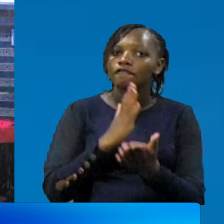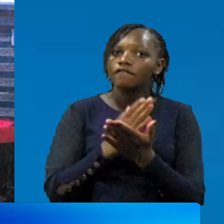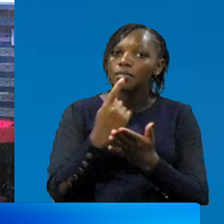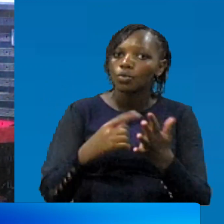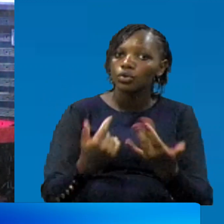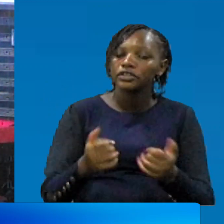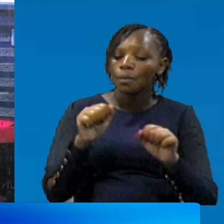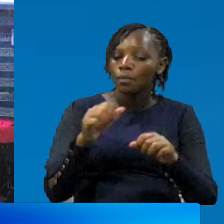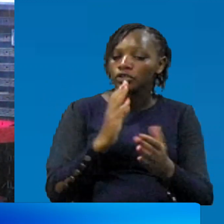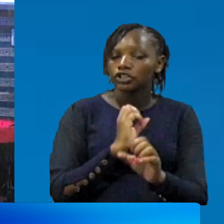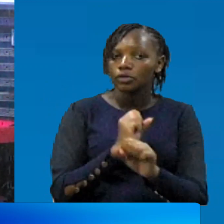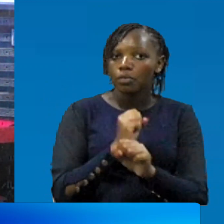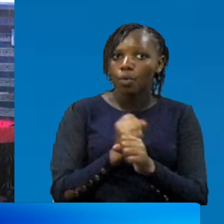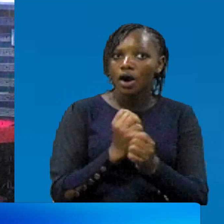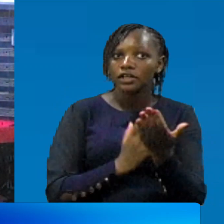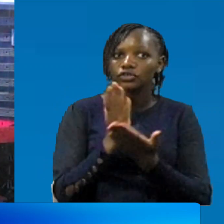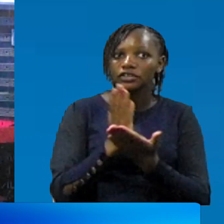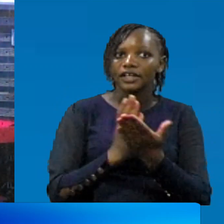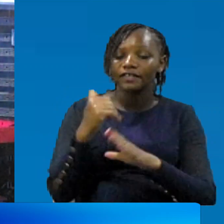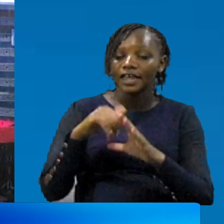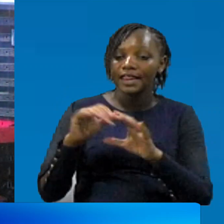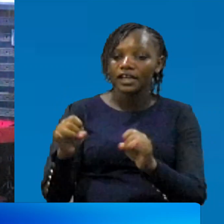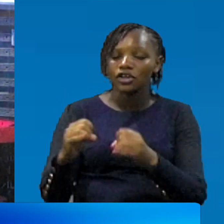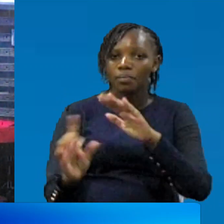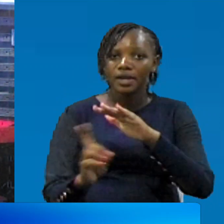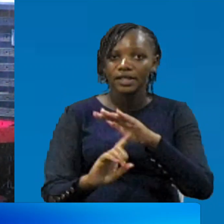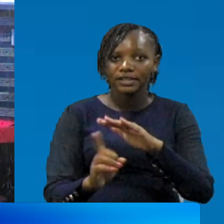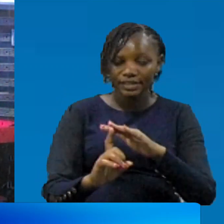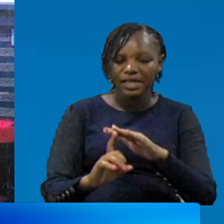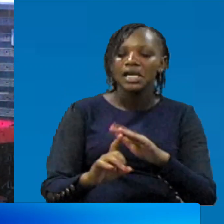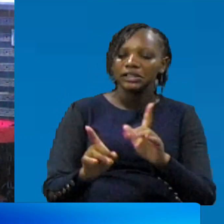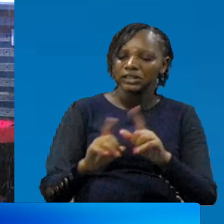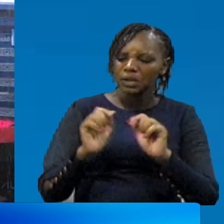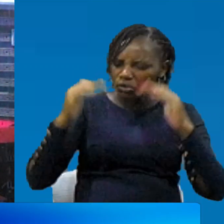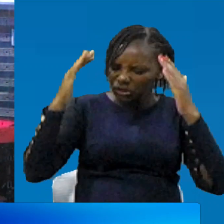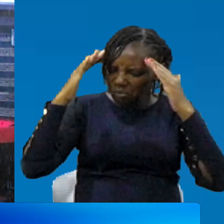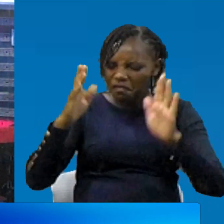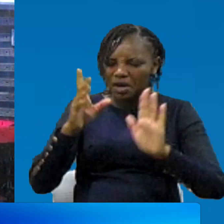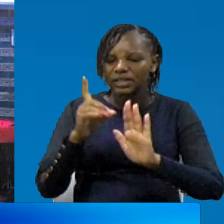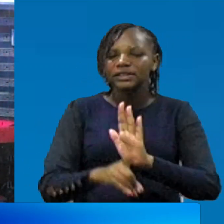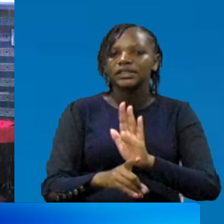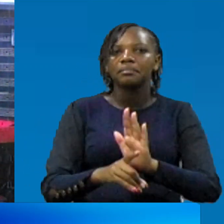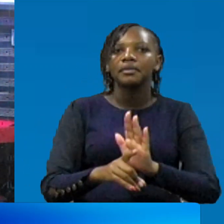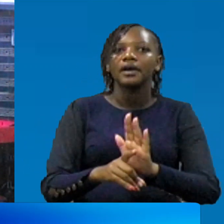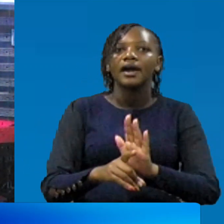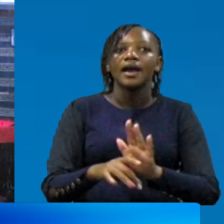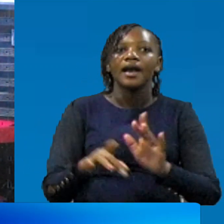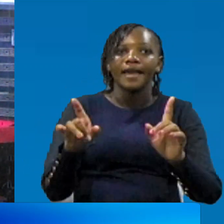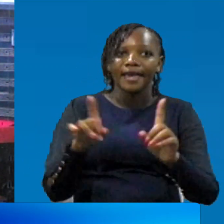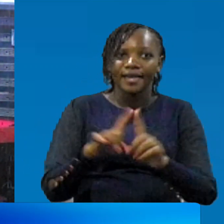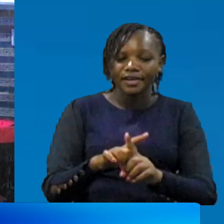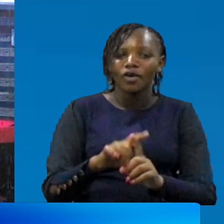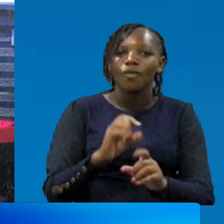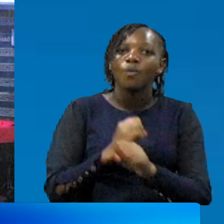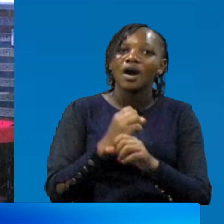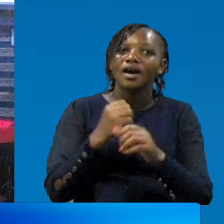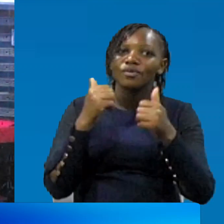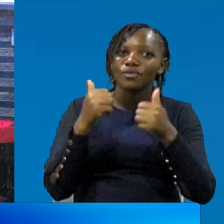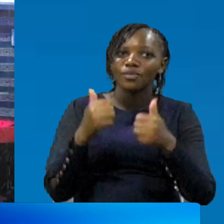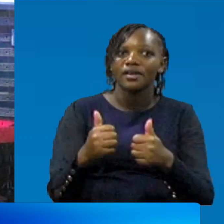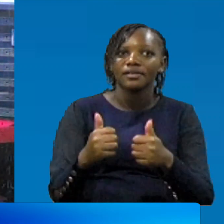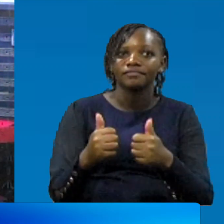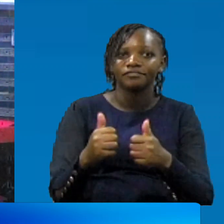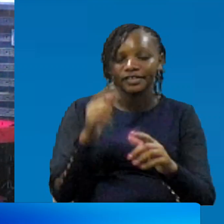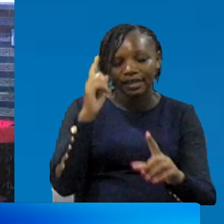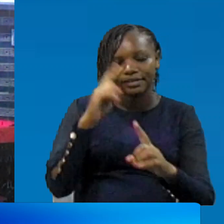to serve in a new docket to the best of her abilities and execute a mandate up to